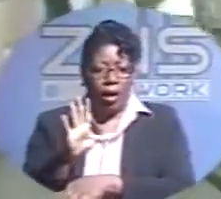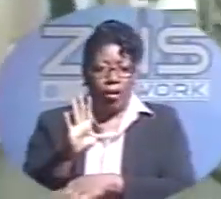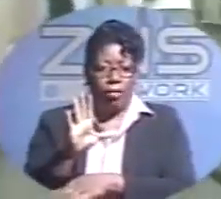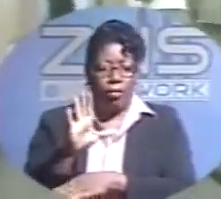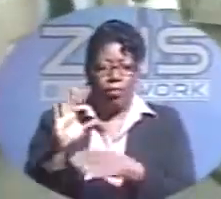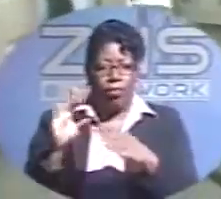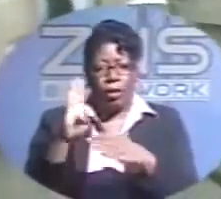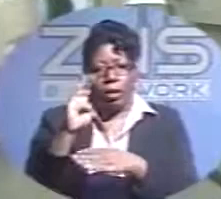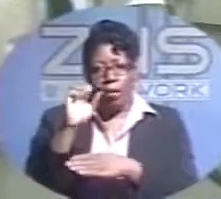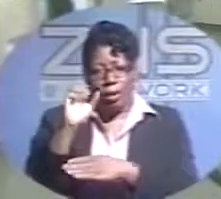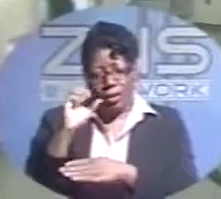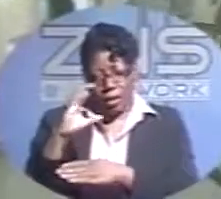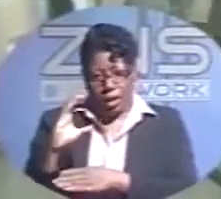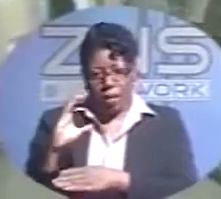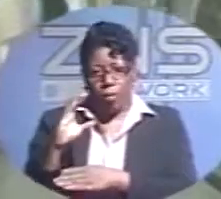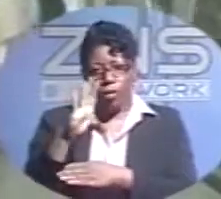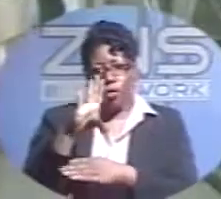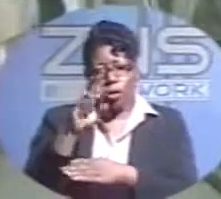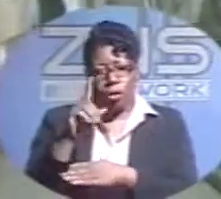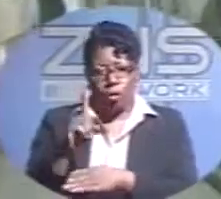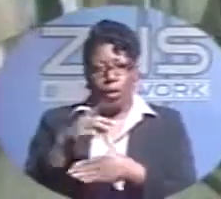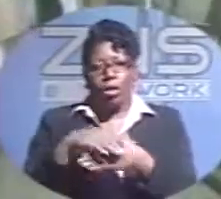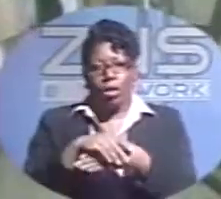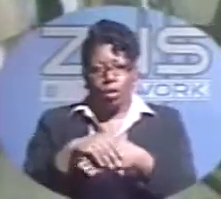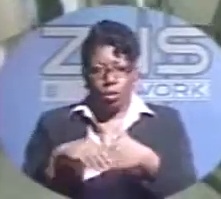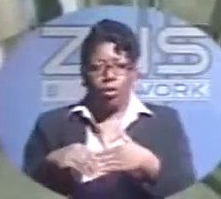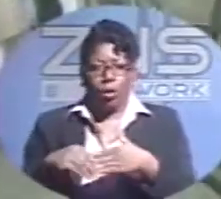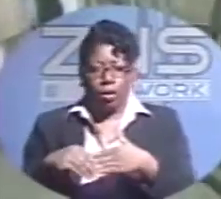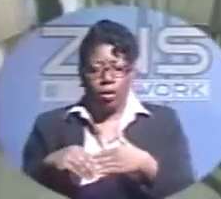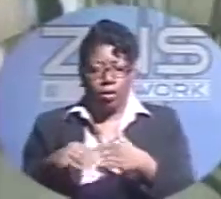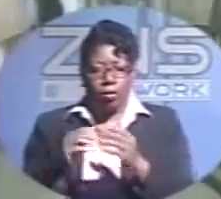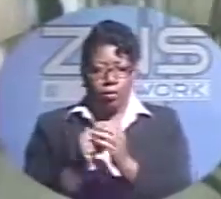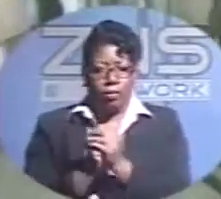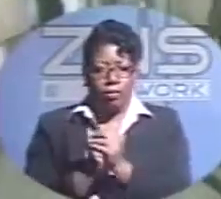Cable would be some $41. Janae Noel Ferguson, ZNS News Network.